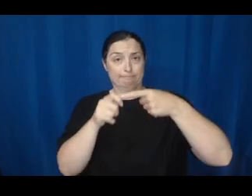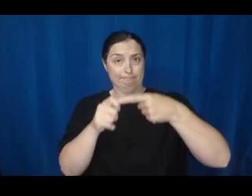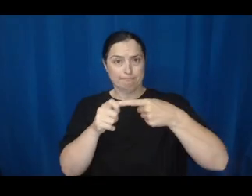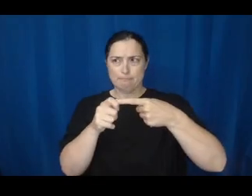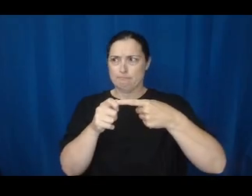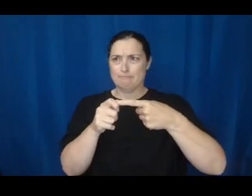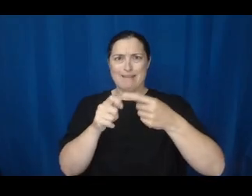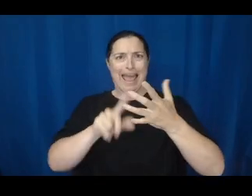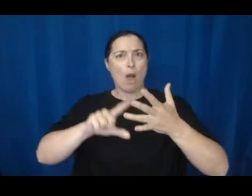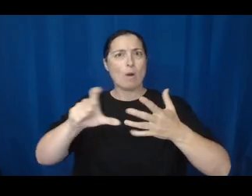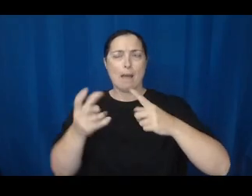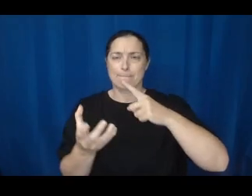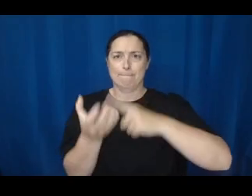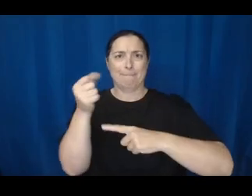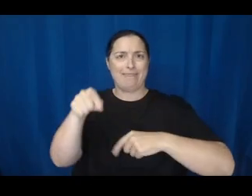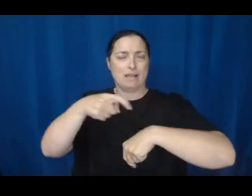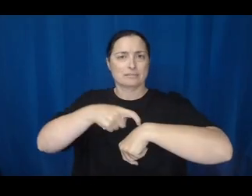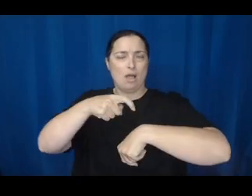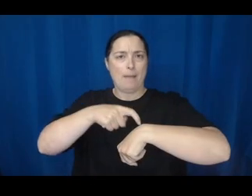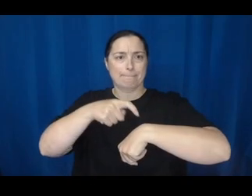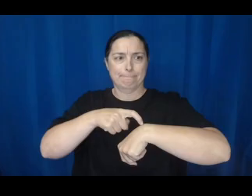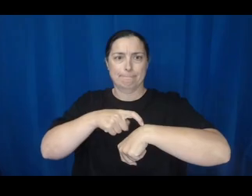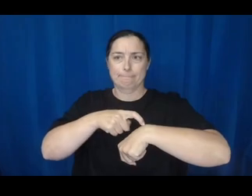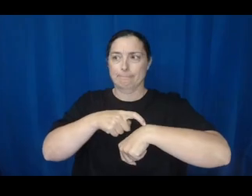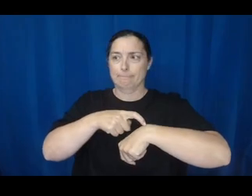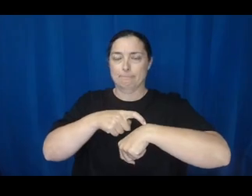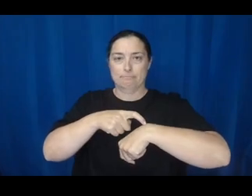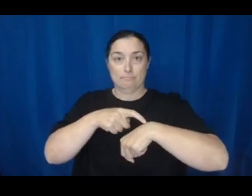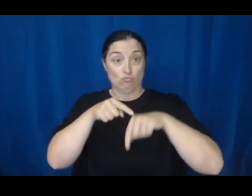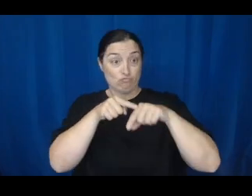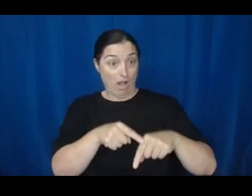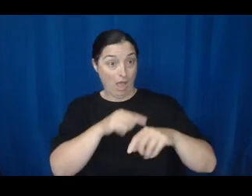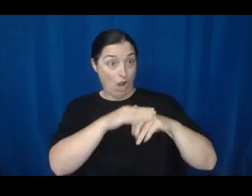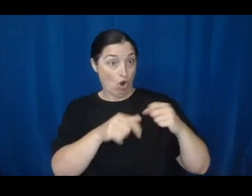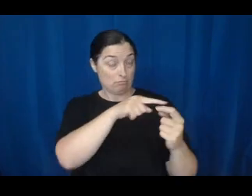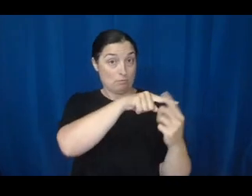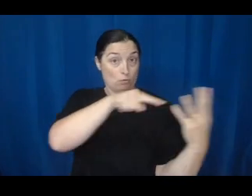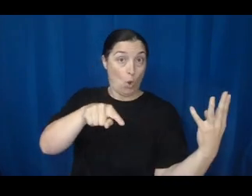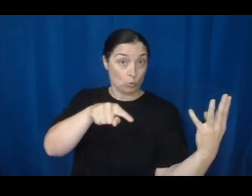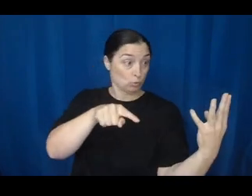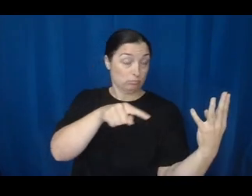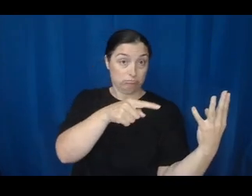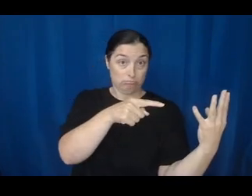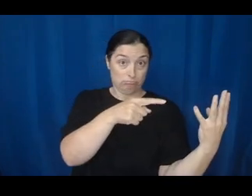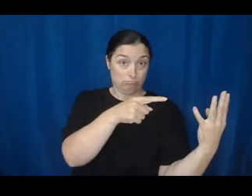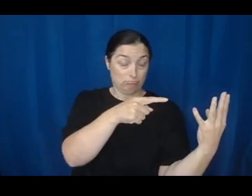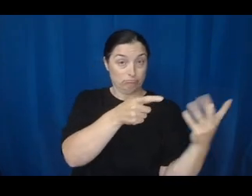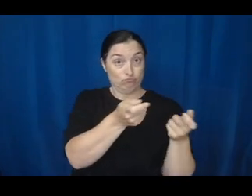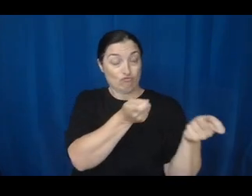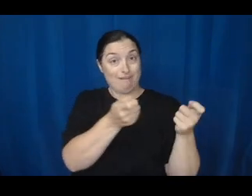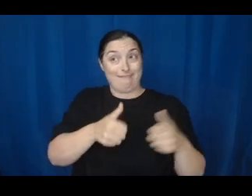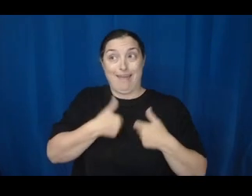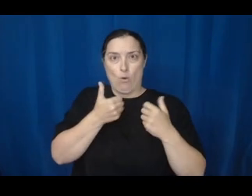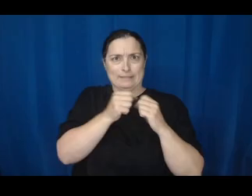this time when we have been relying on these and other principles of running our education systems?